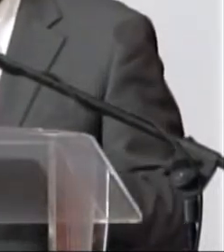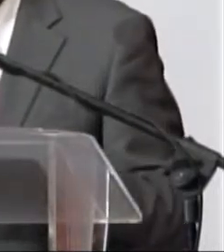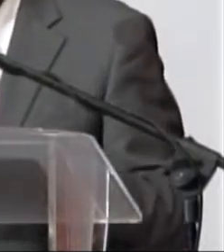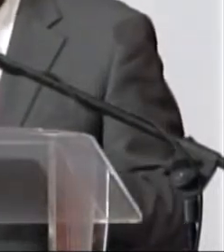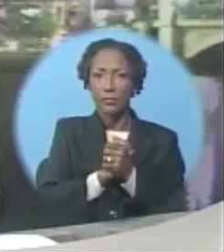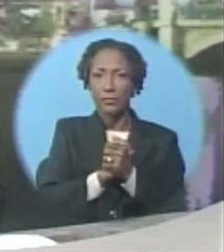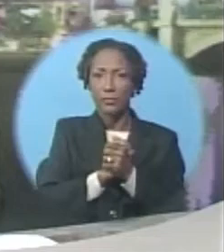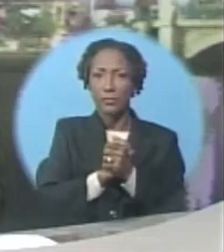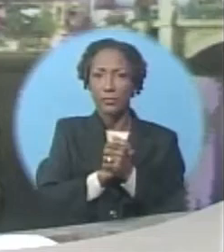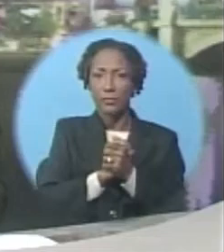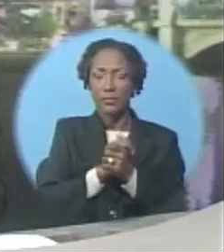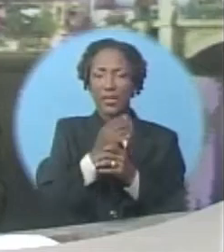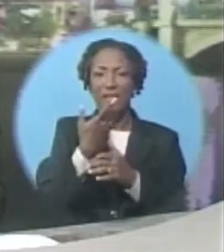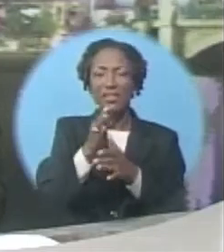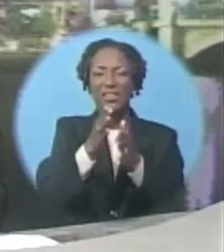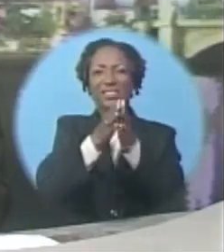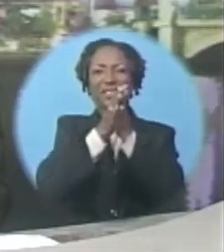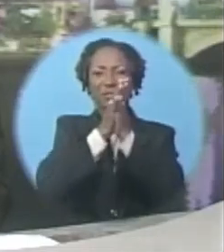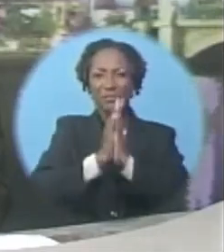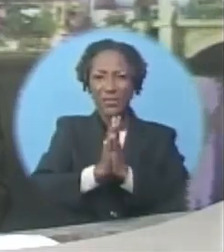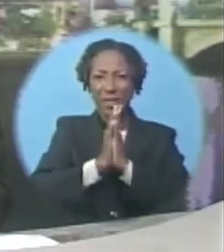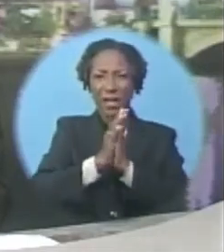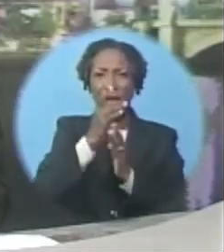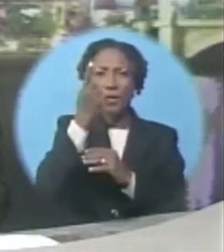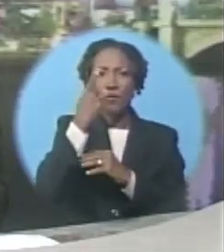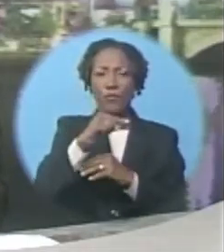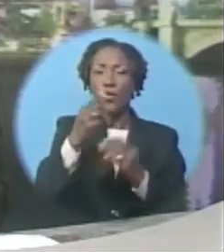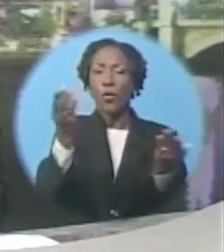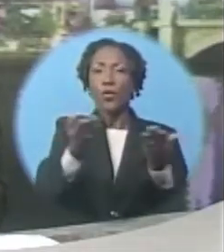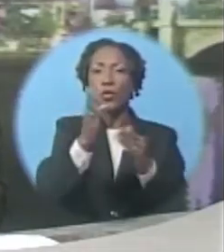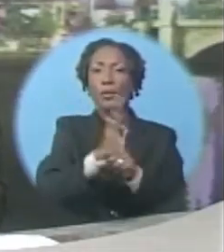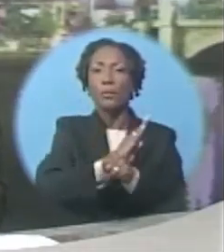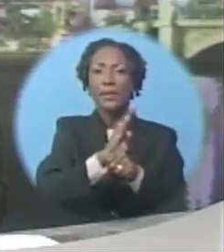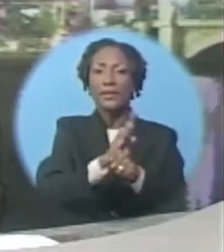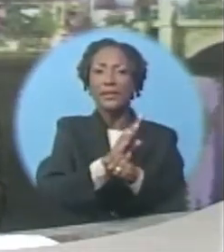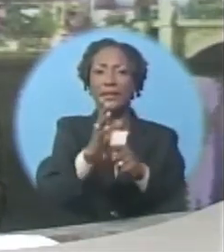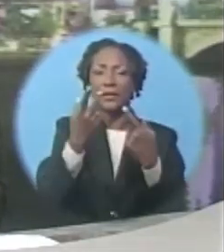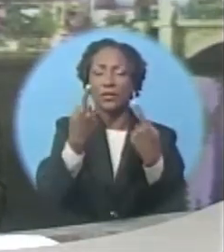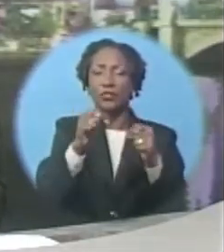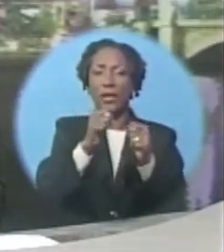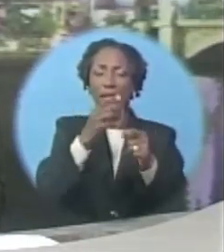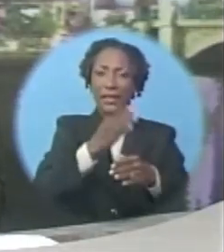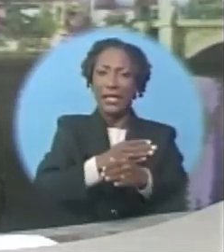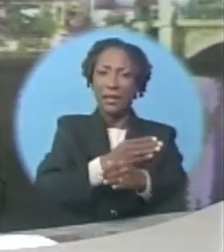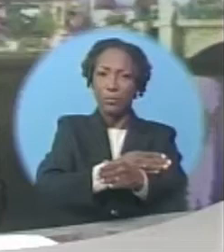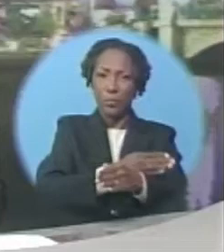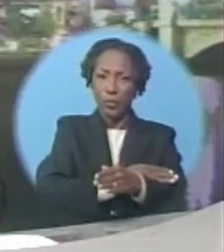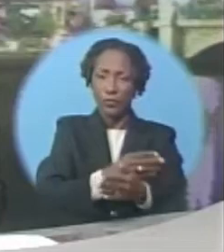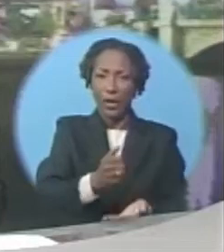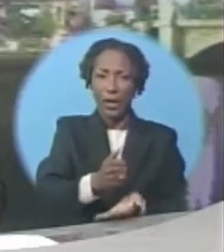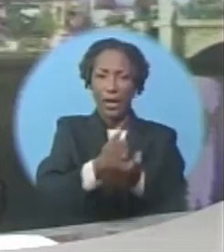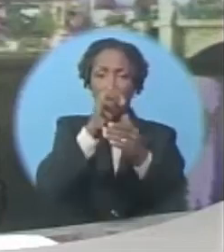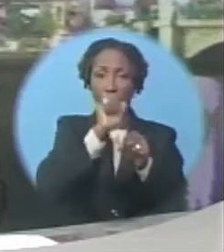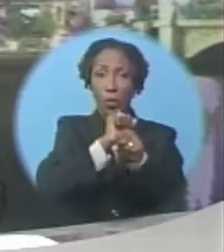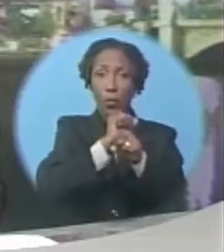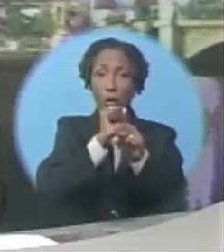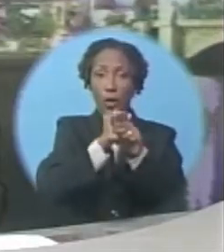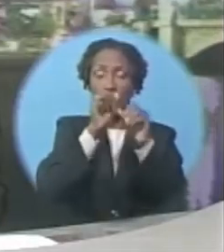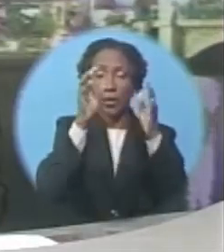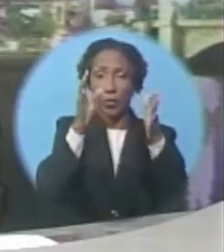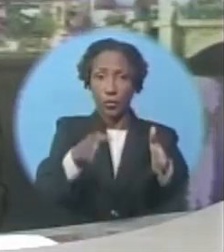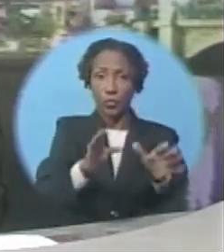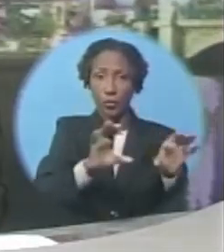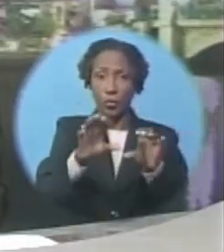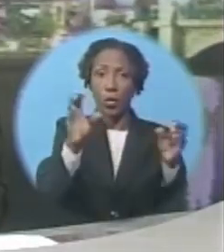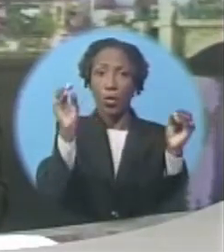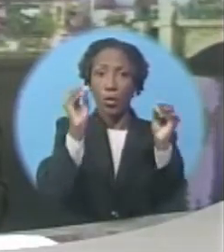collaboration with you. An appeal is being made for local businesses trying to improve productivity to adapt to the changing